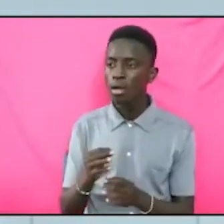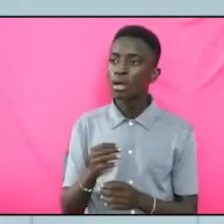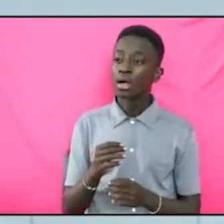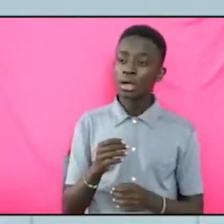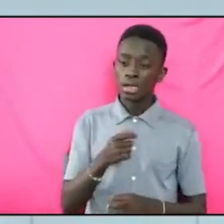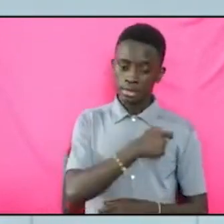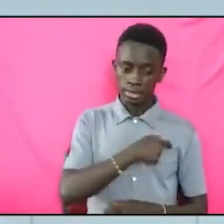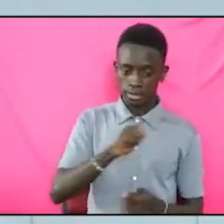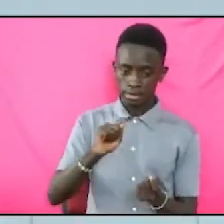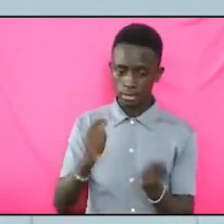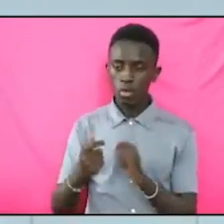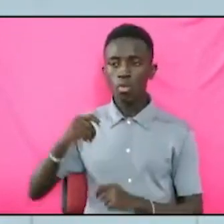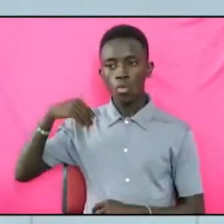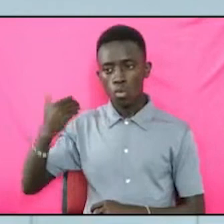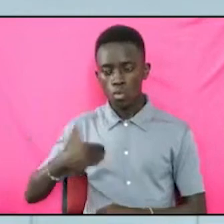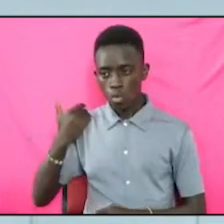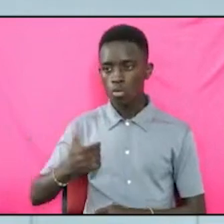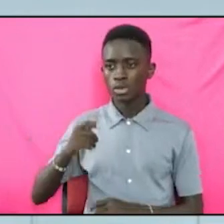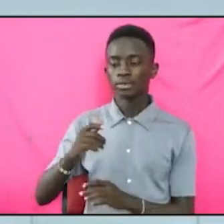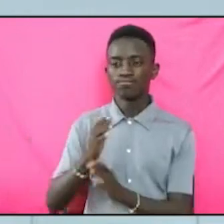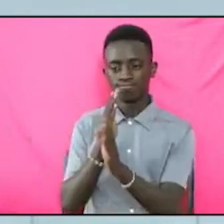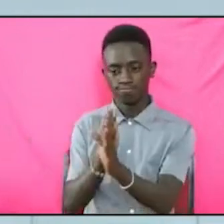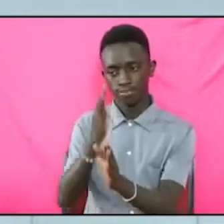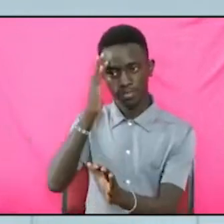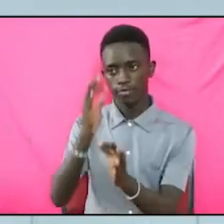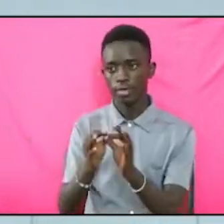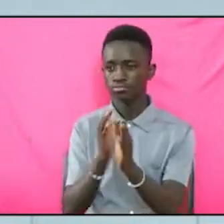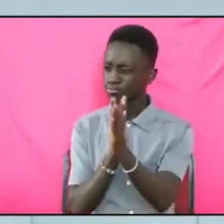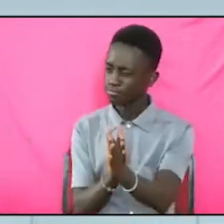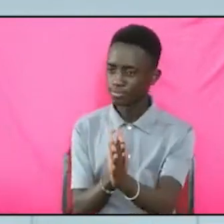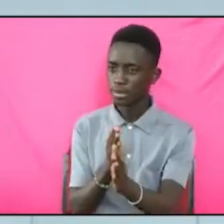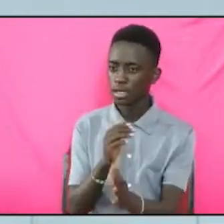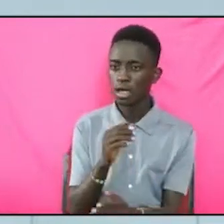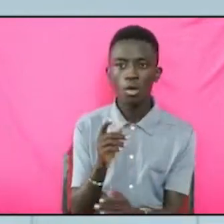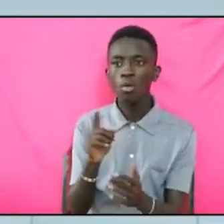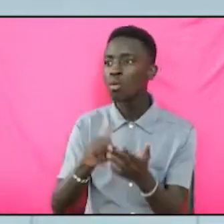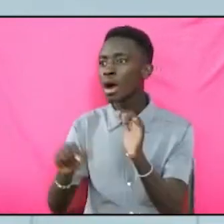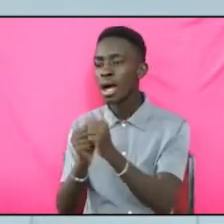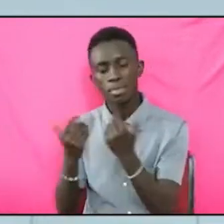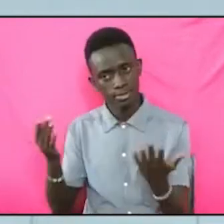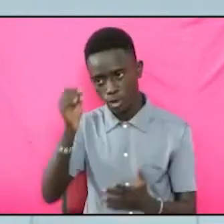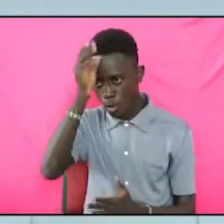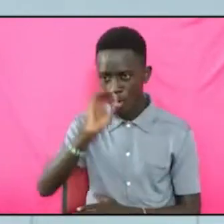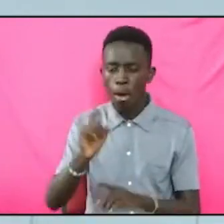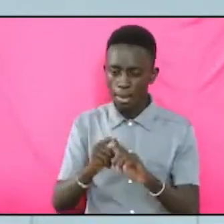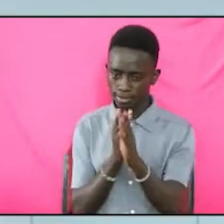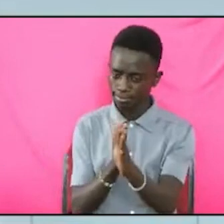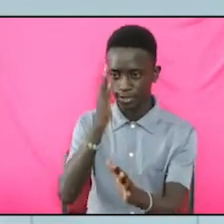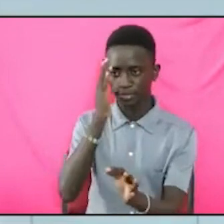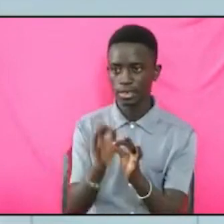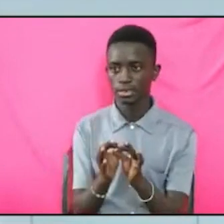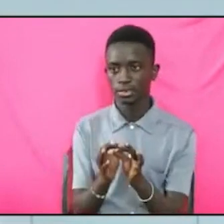faith no matter what happens. Are you holding on to faith? Or a small challenge, a small SMS causes